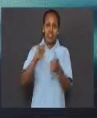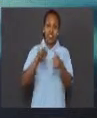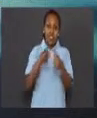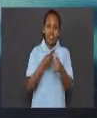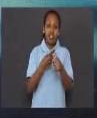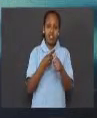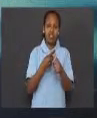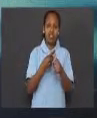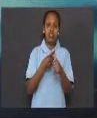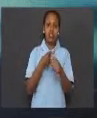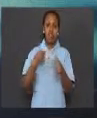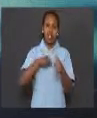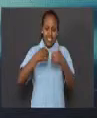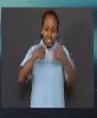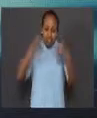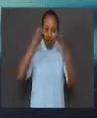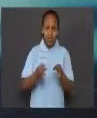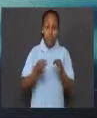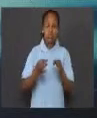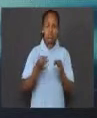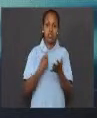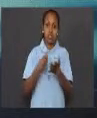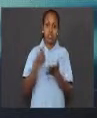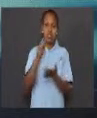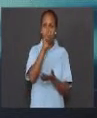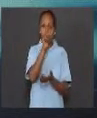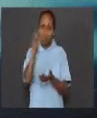First, determine the momentum of the system.